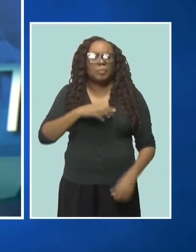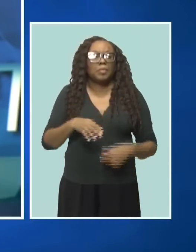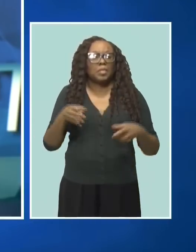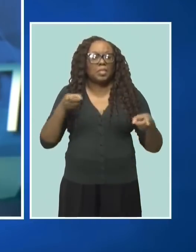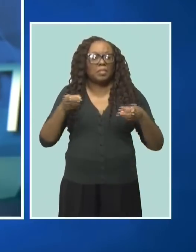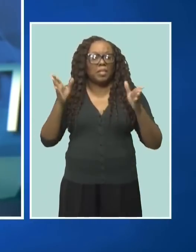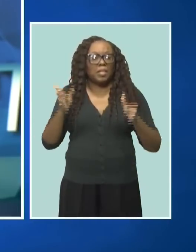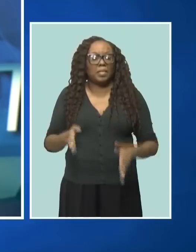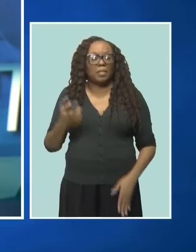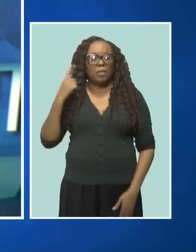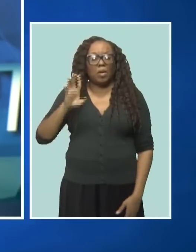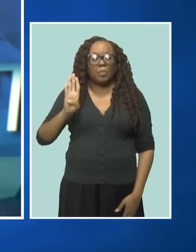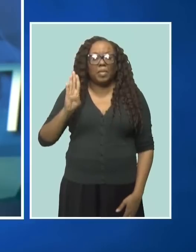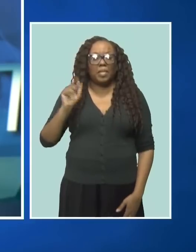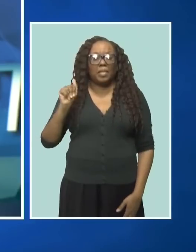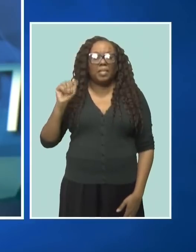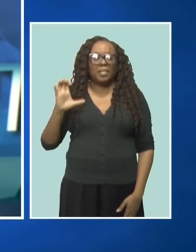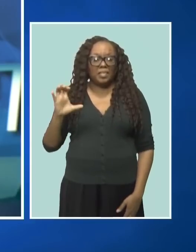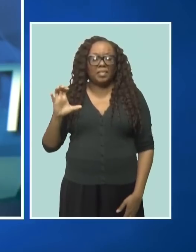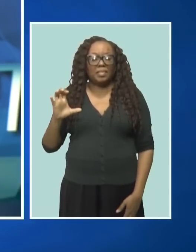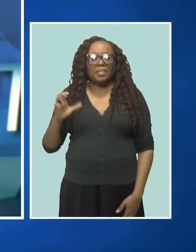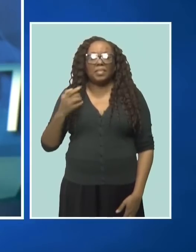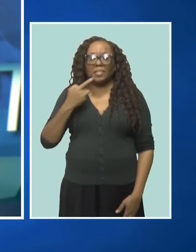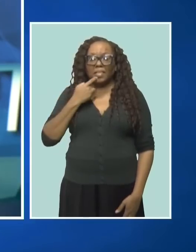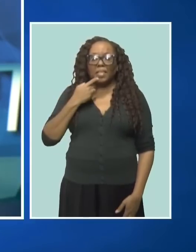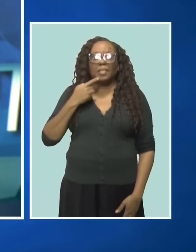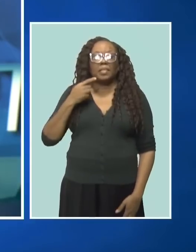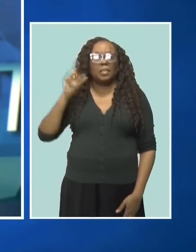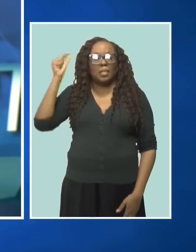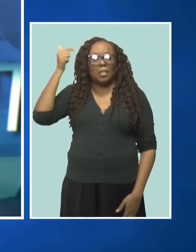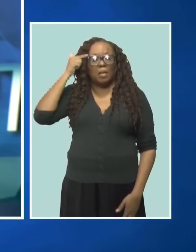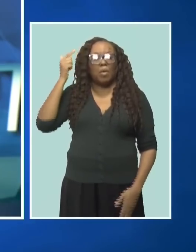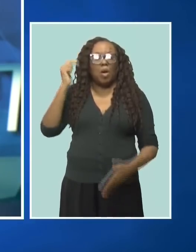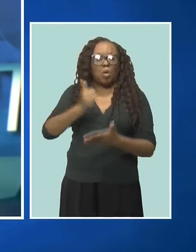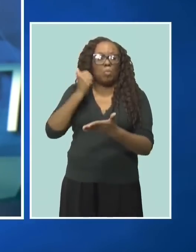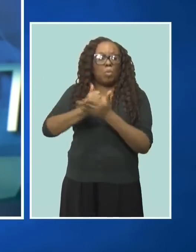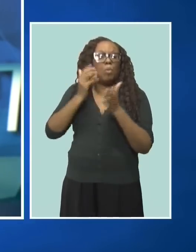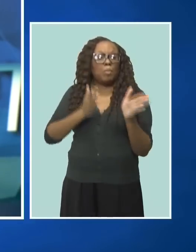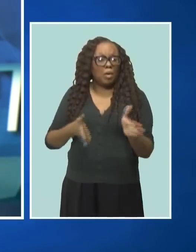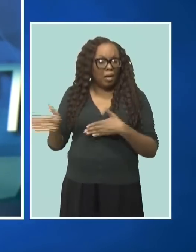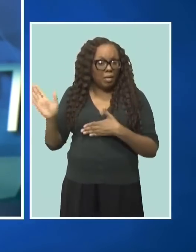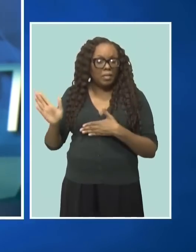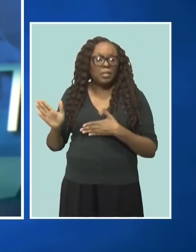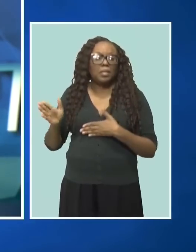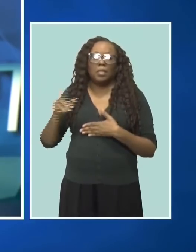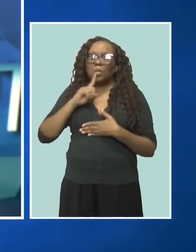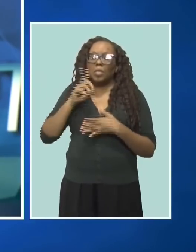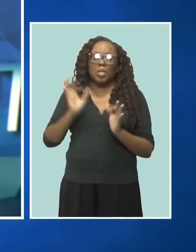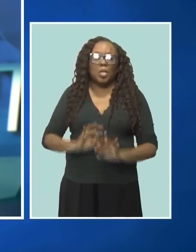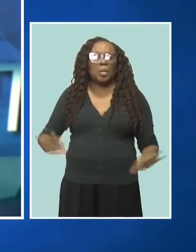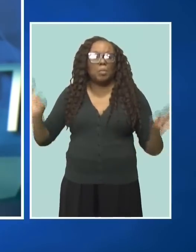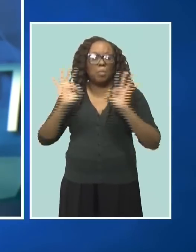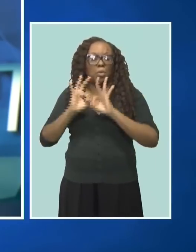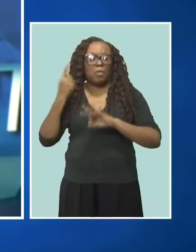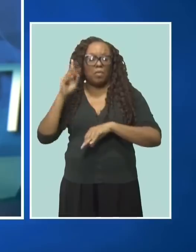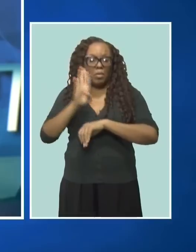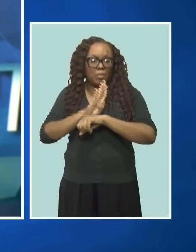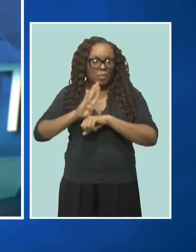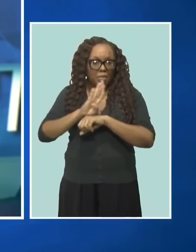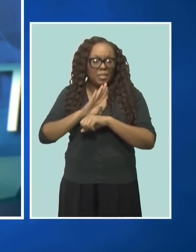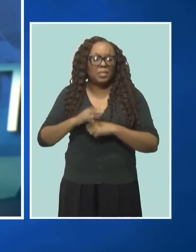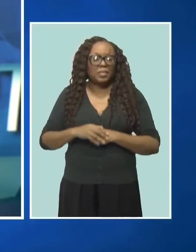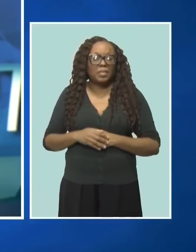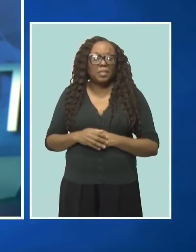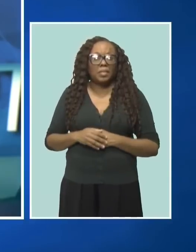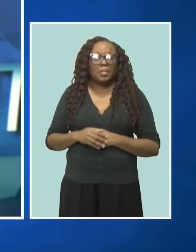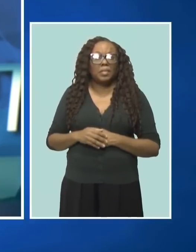Executive Director of the BAC, Lisa Gale, says with Cabinet's approval of the plans, this presents a major milestone in Barbados's